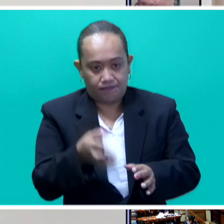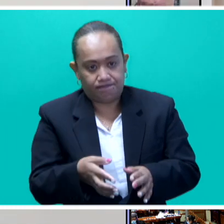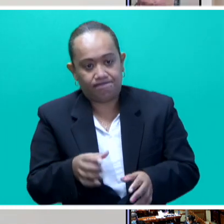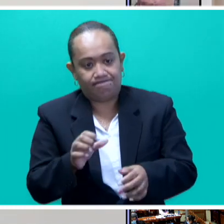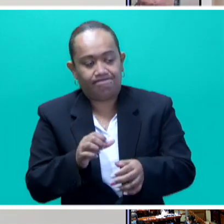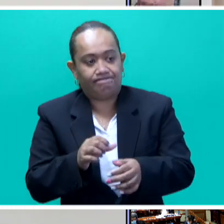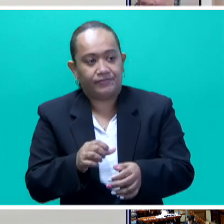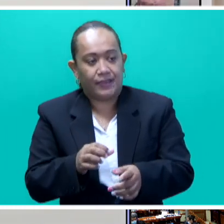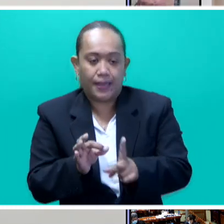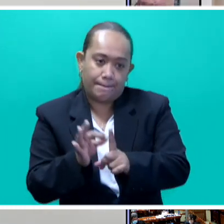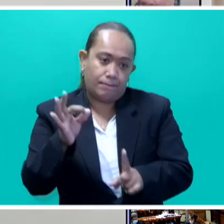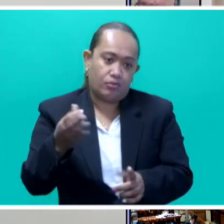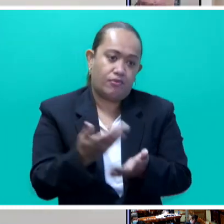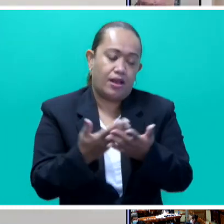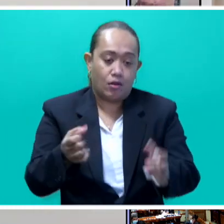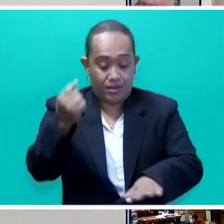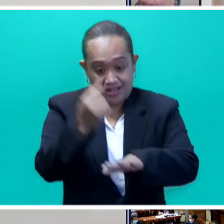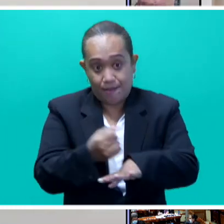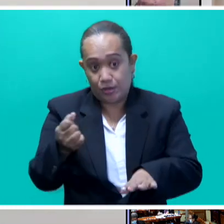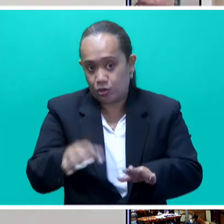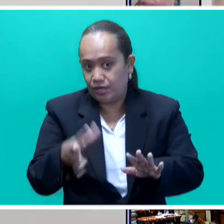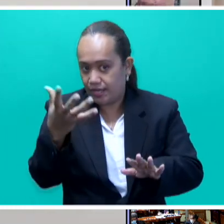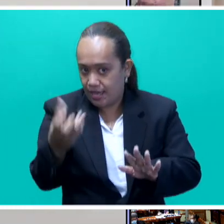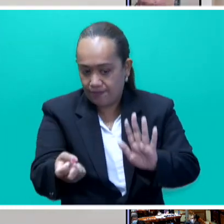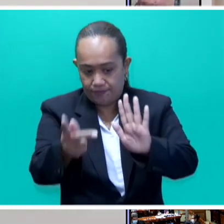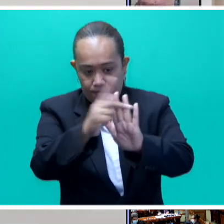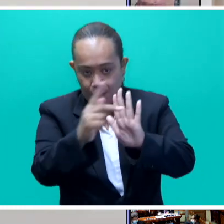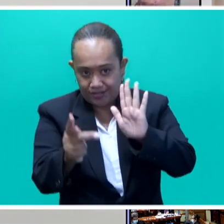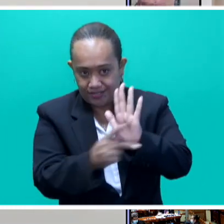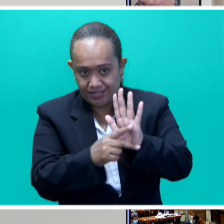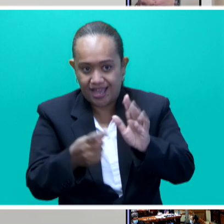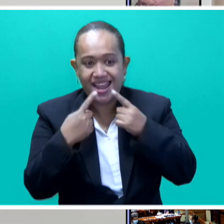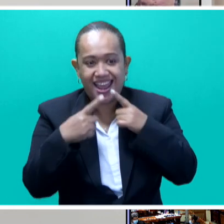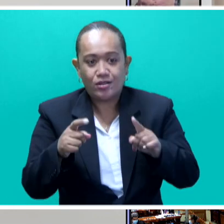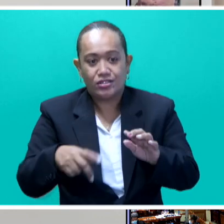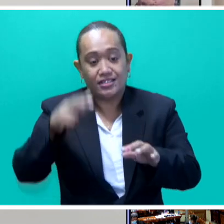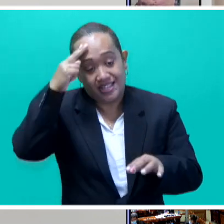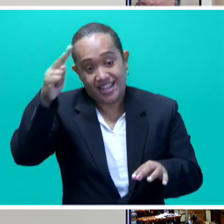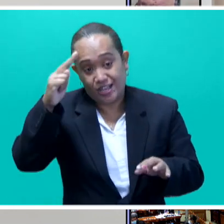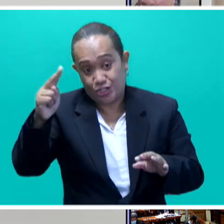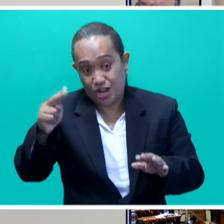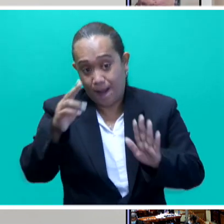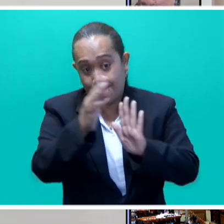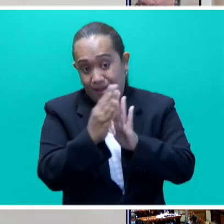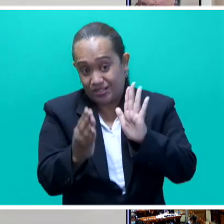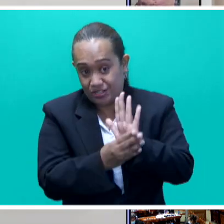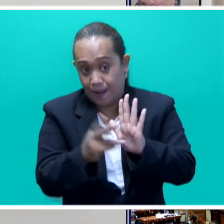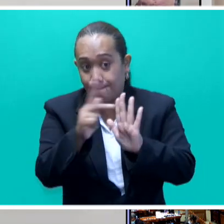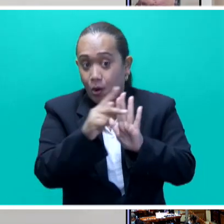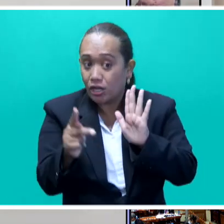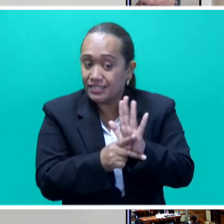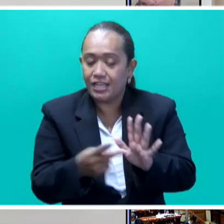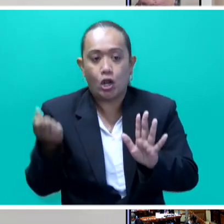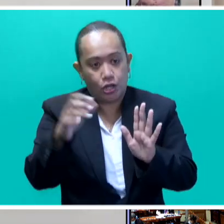inclusive. The government has set the policy direction announced in the national budget that is fit for purpose. Our policies are based on